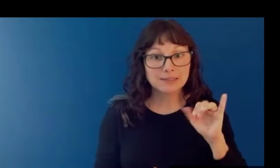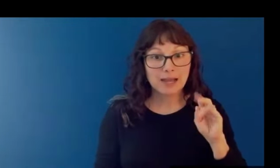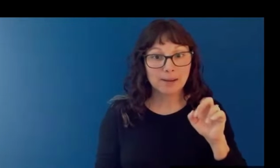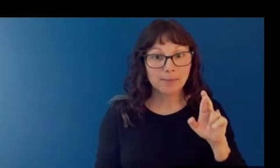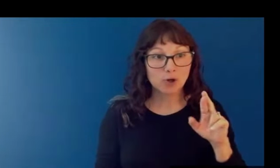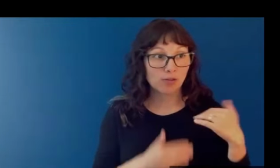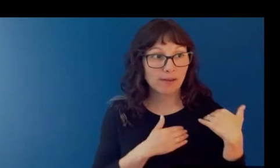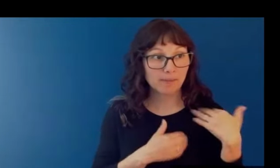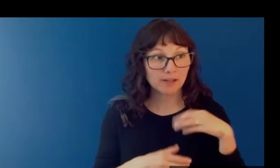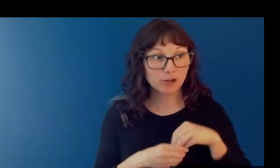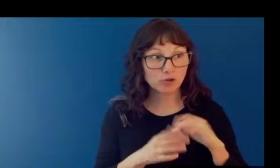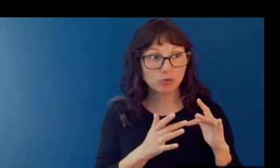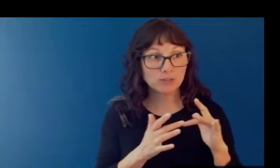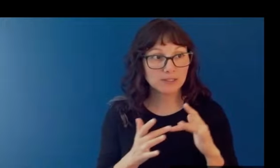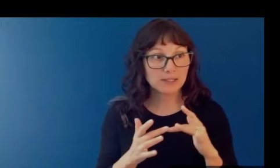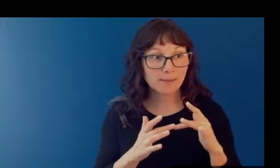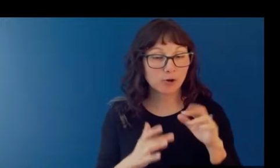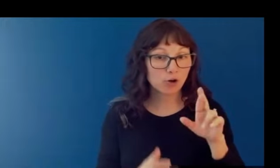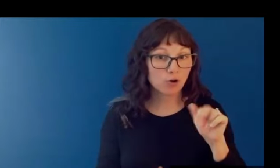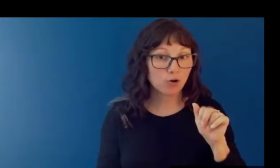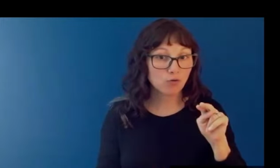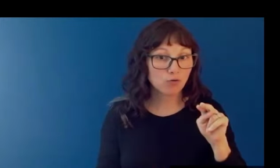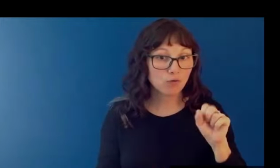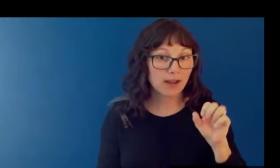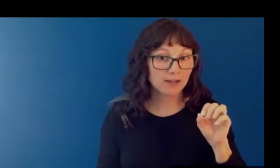liability cover cyber ransom?